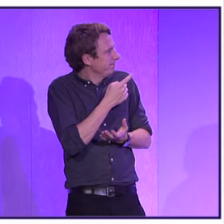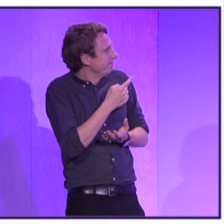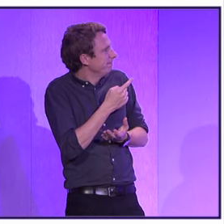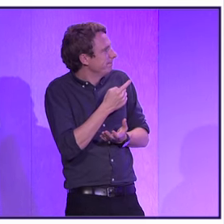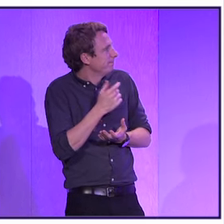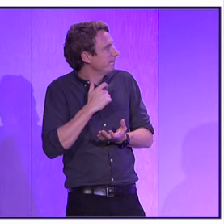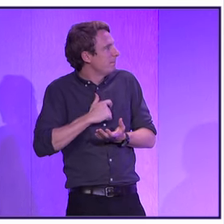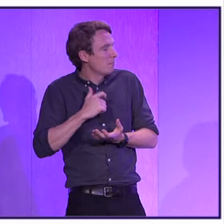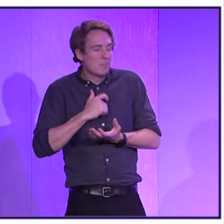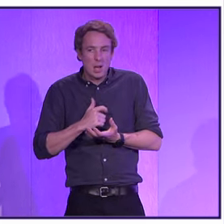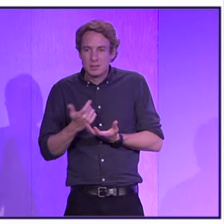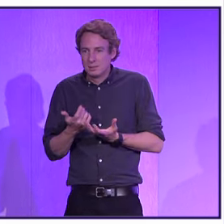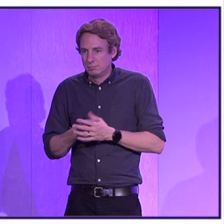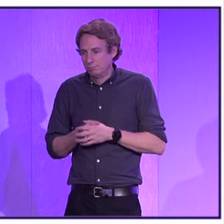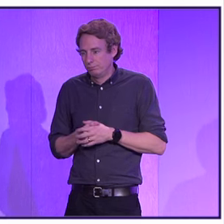of this.